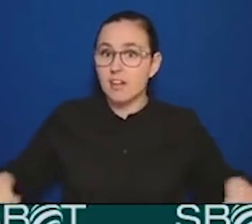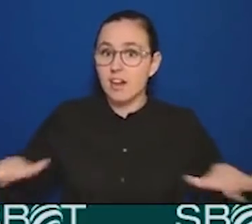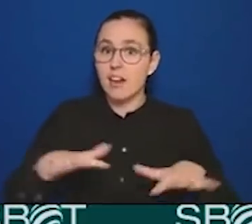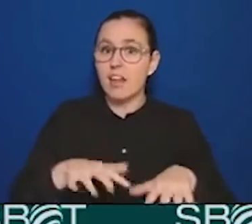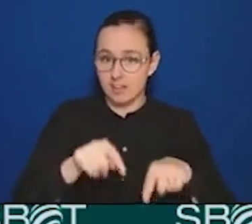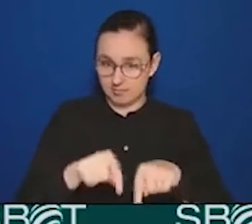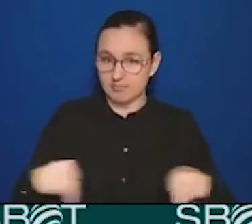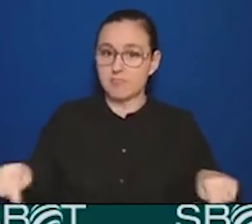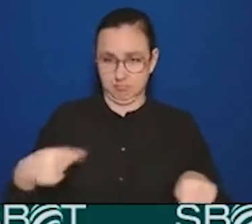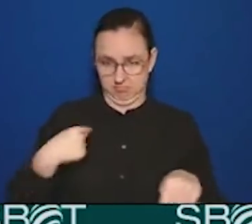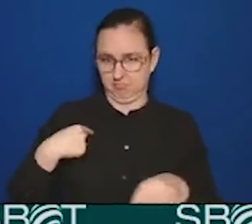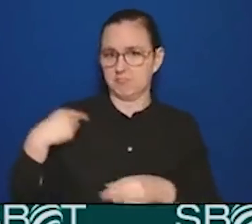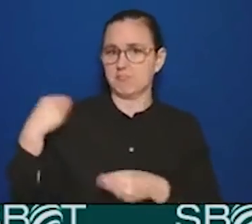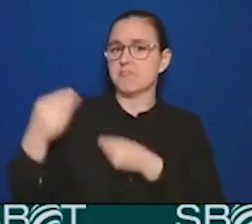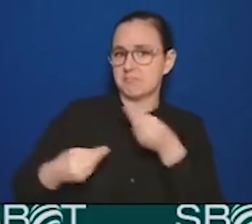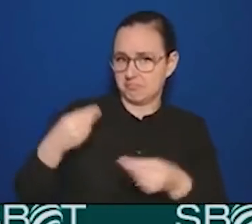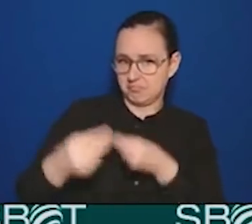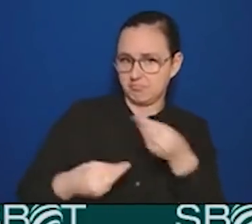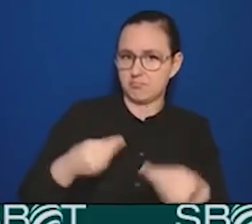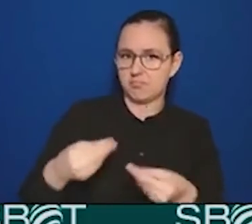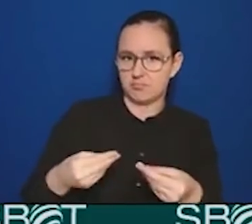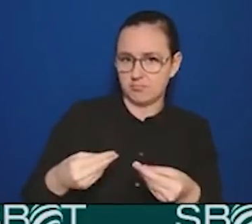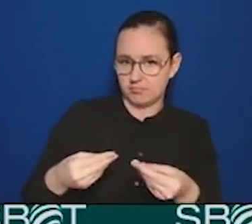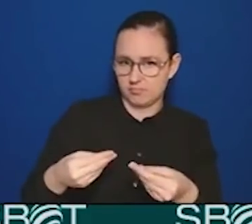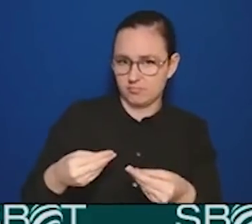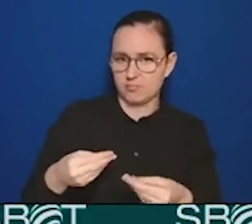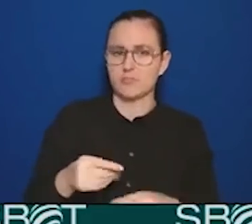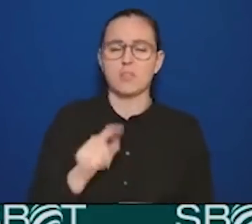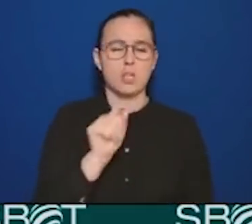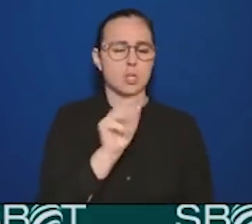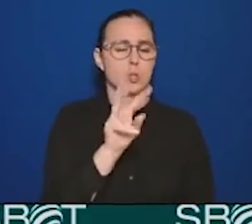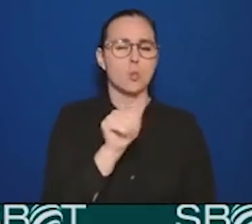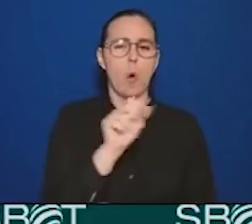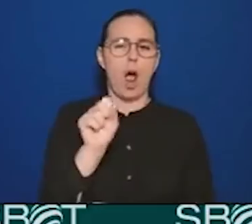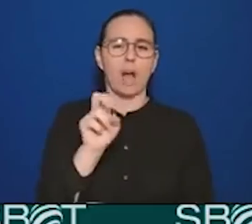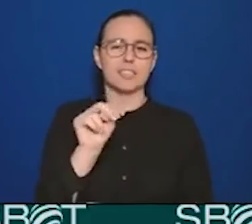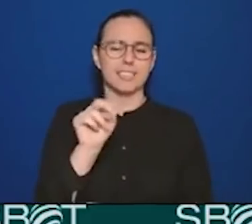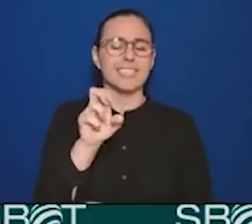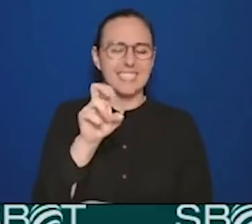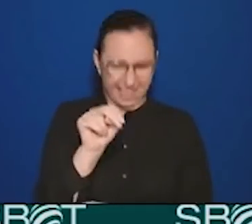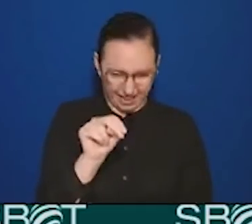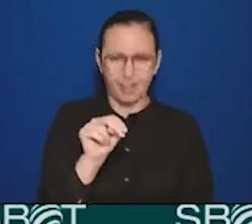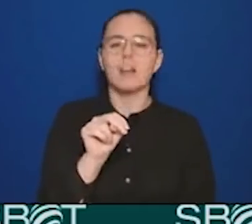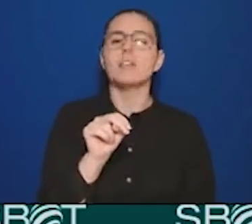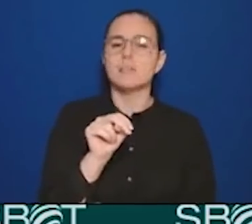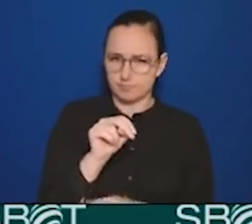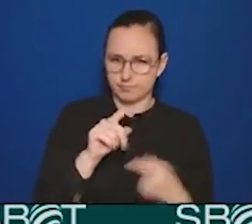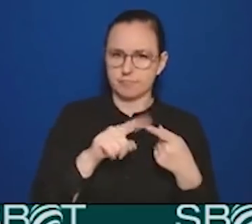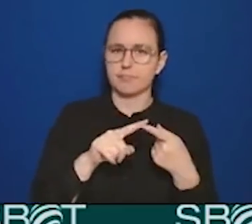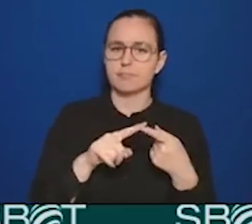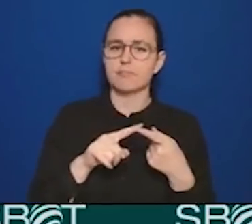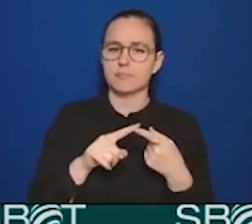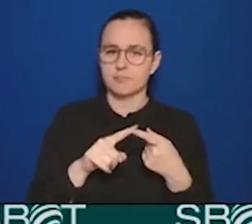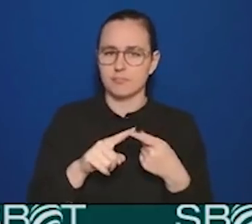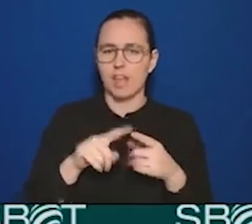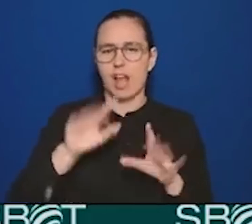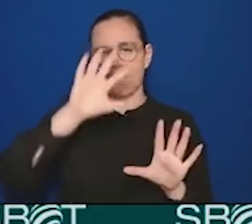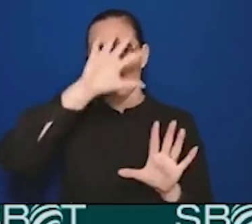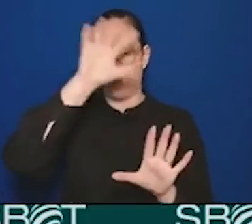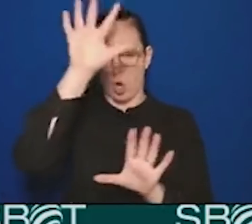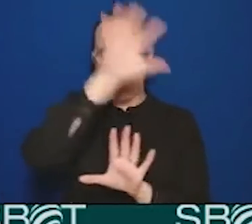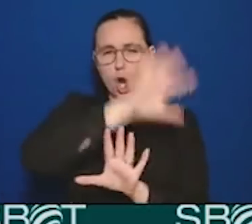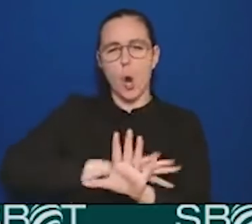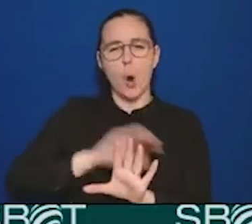First Nations and the unceded territory of our Coast Salish peoples, specifically the Katzie, Kwantlen,